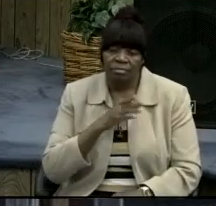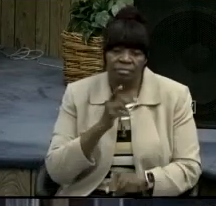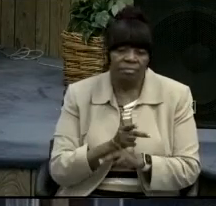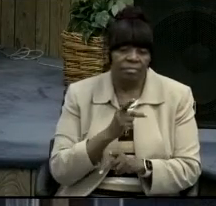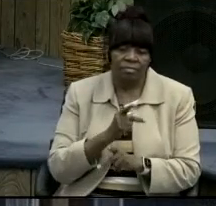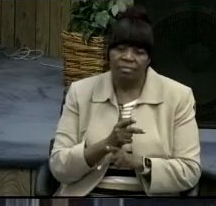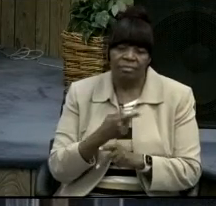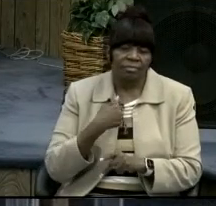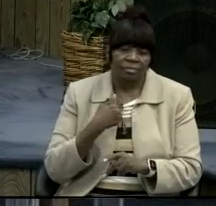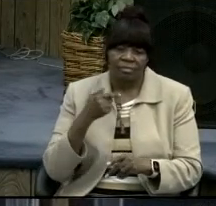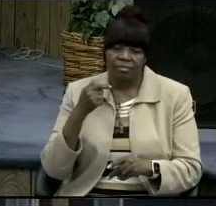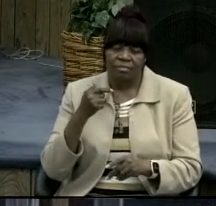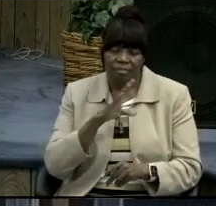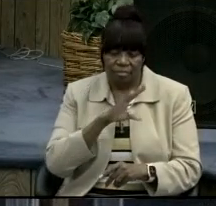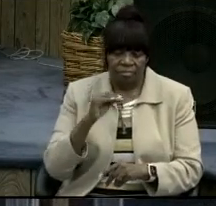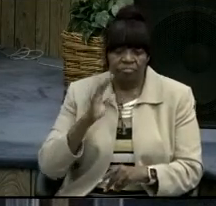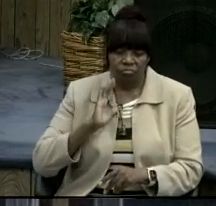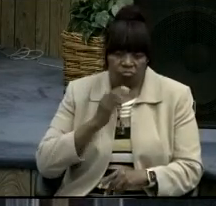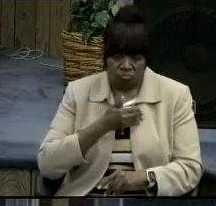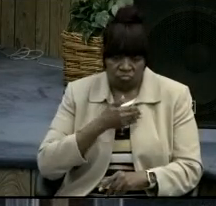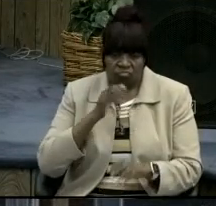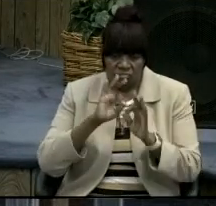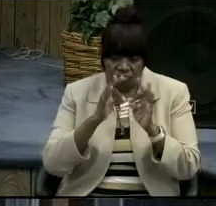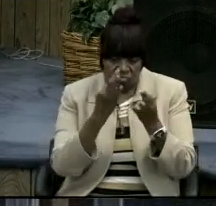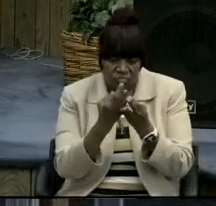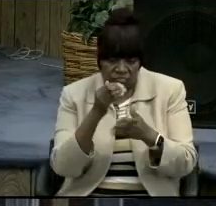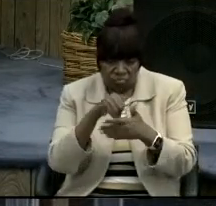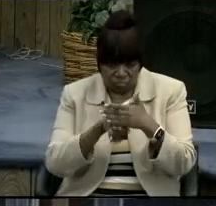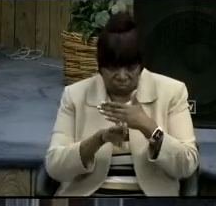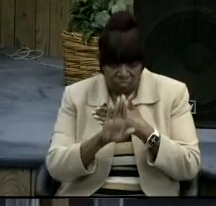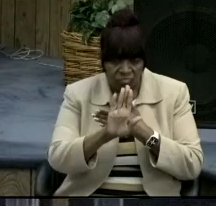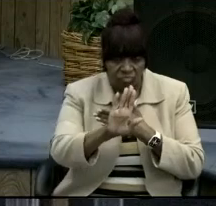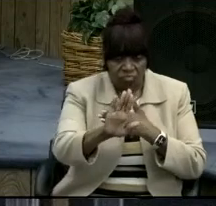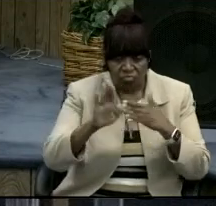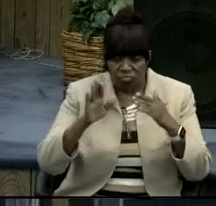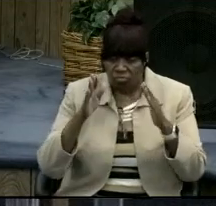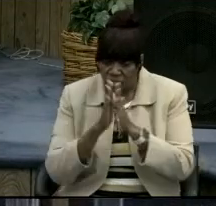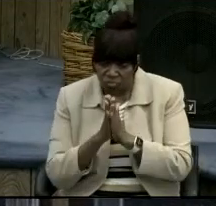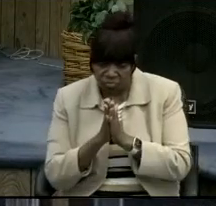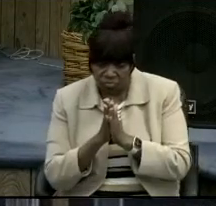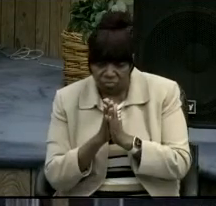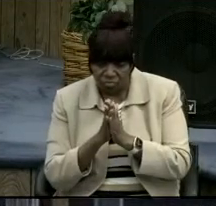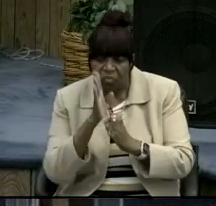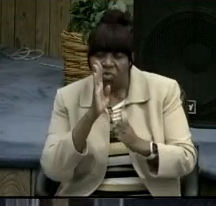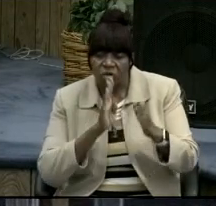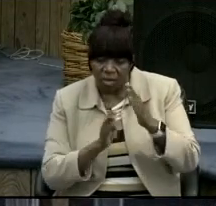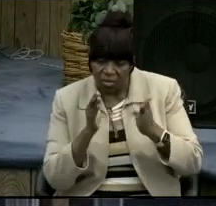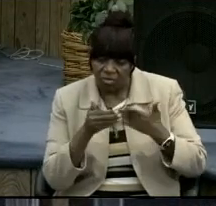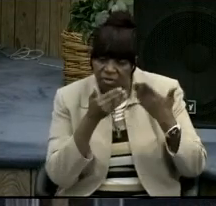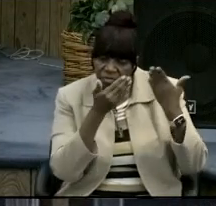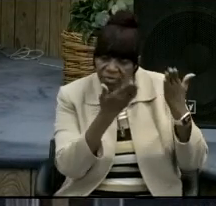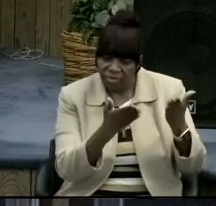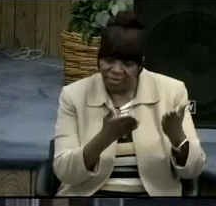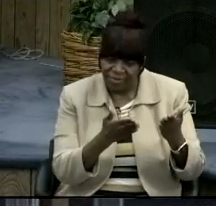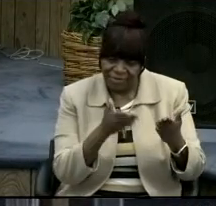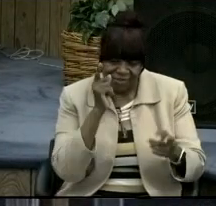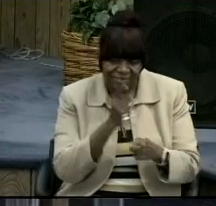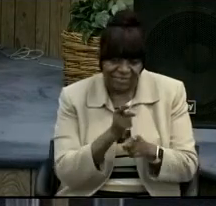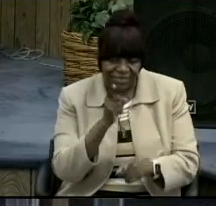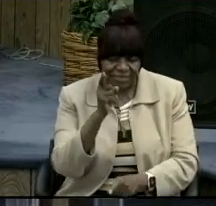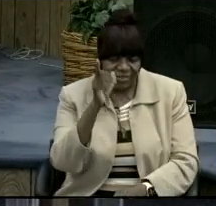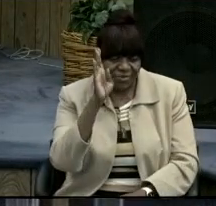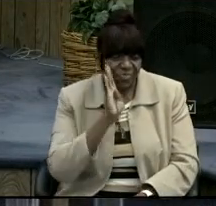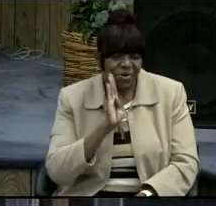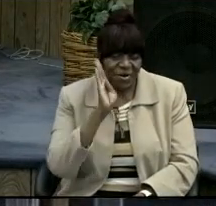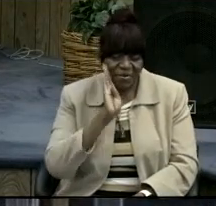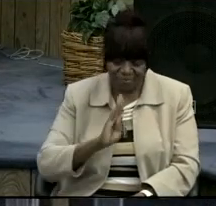our family in prayer. Humbly submitted, our dear Sister Rachel Brown. Amen, amen. And I